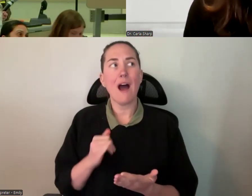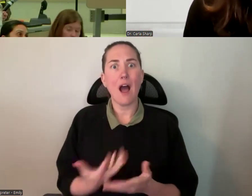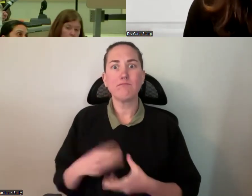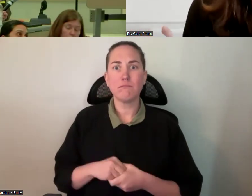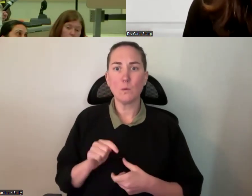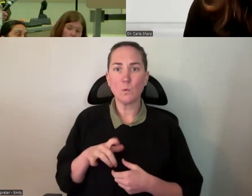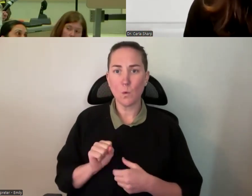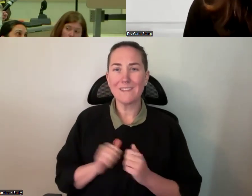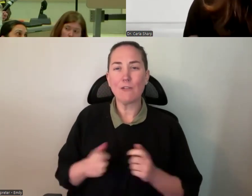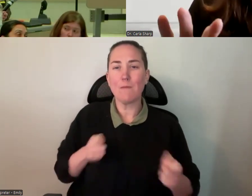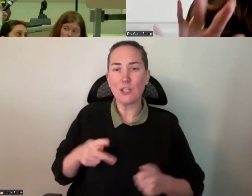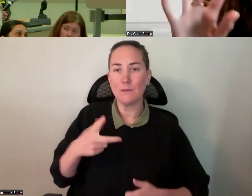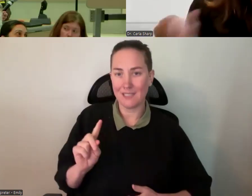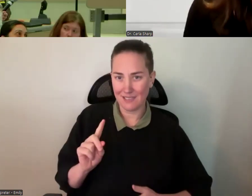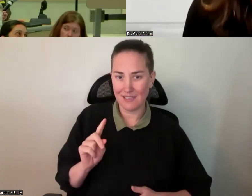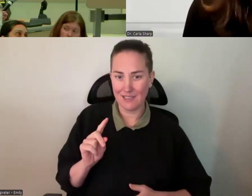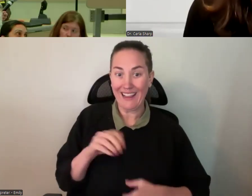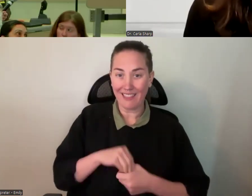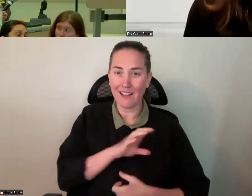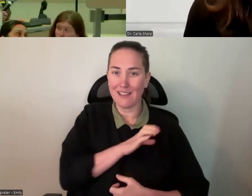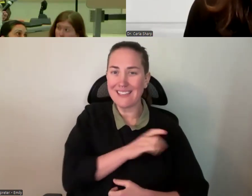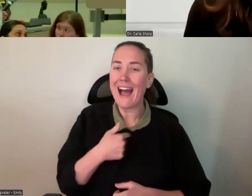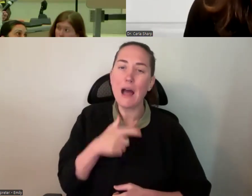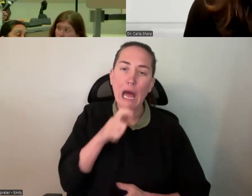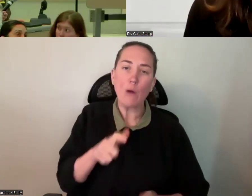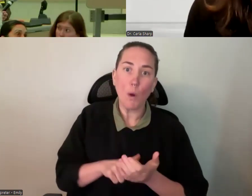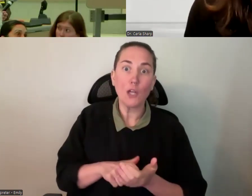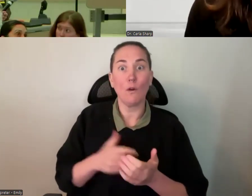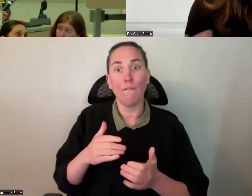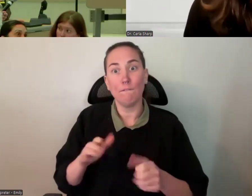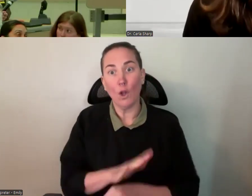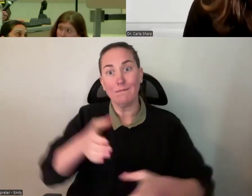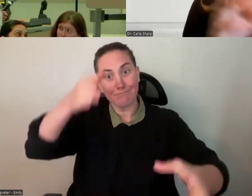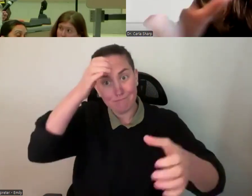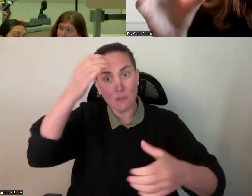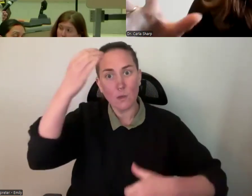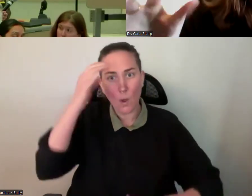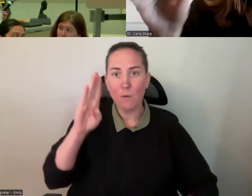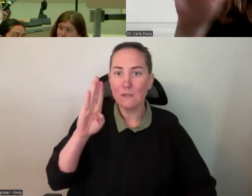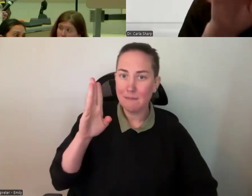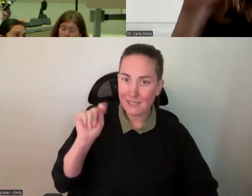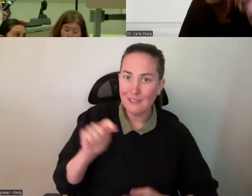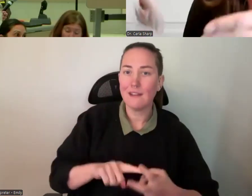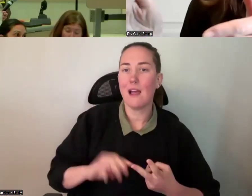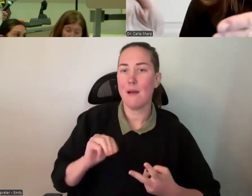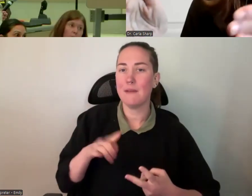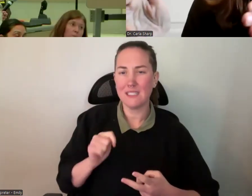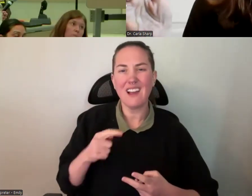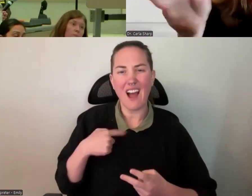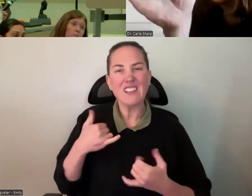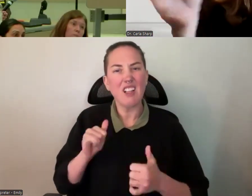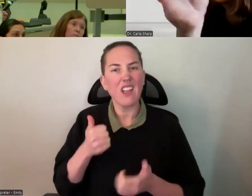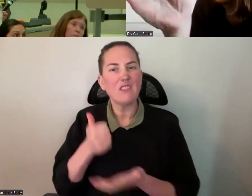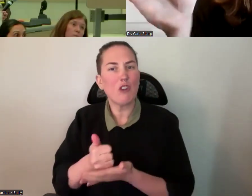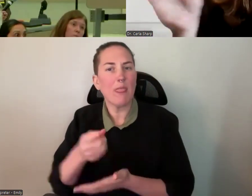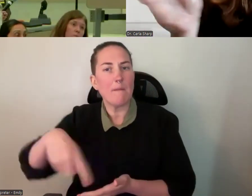in their clinics without having to learn DBT and MBT, the evidence-based treatments. So I think both within the specialized treatments